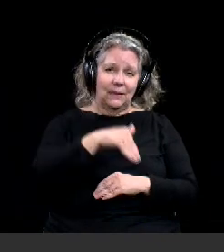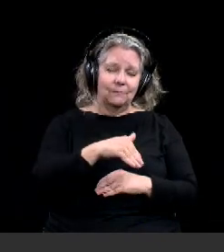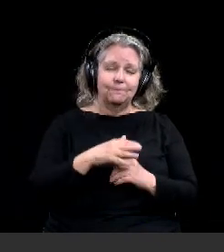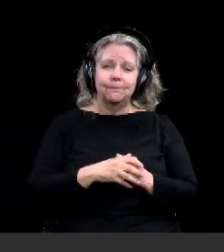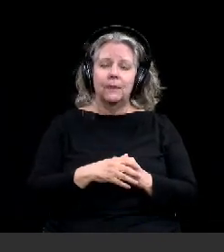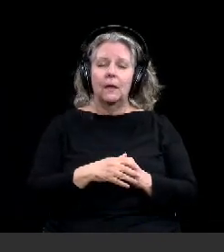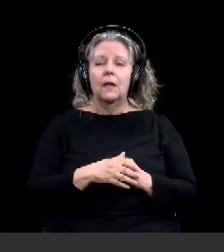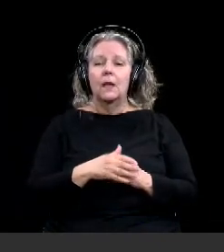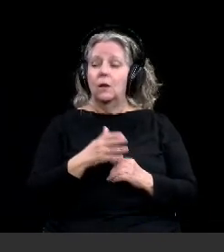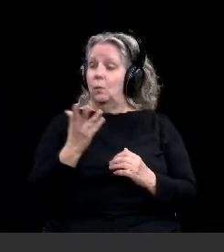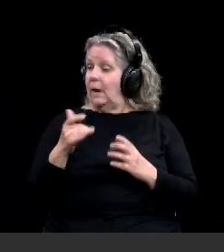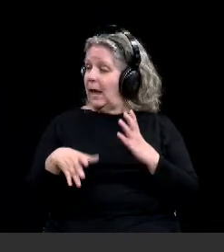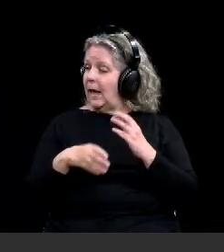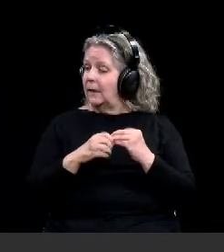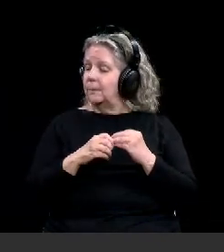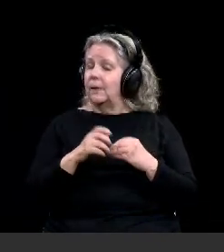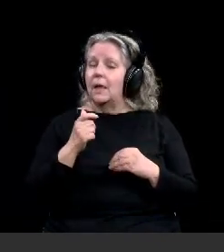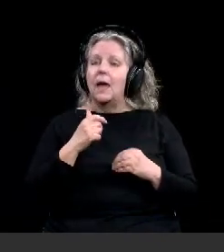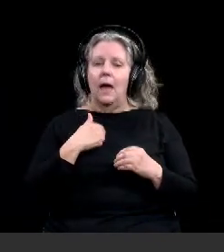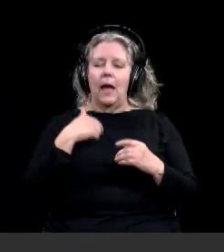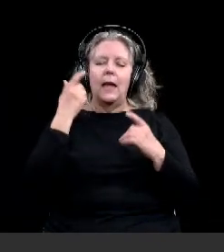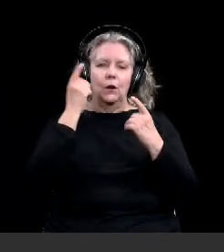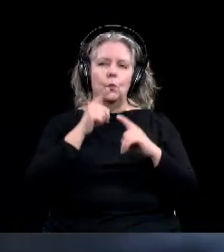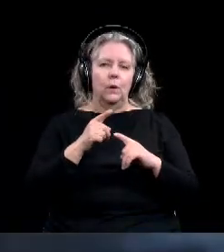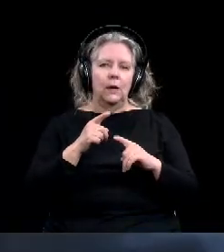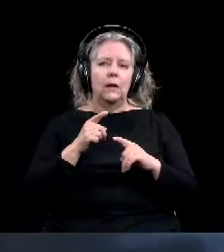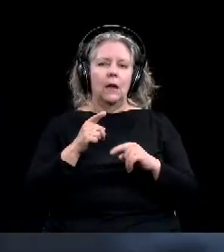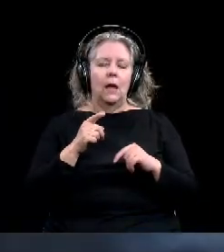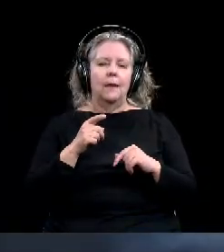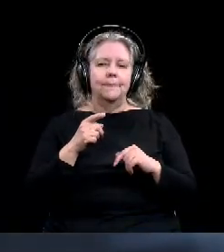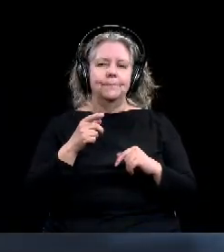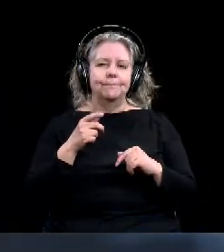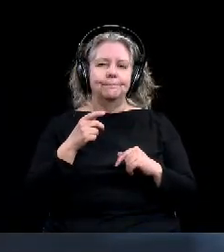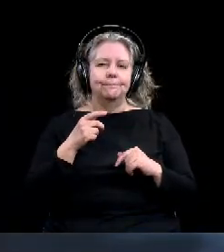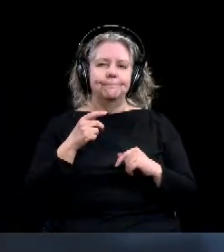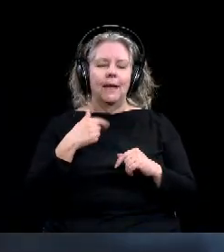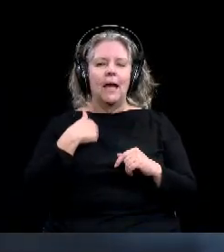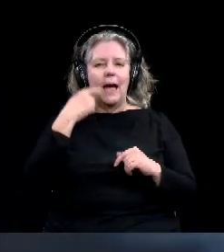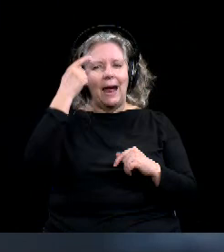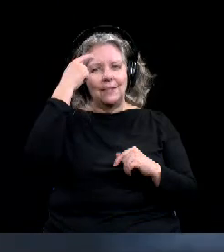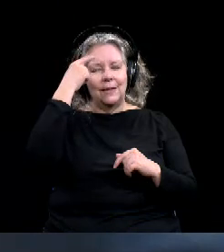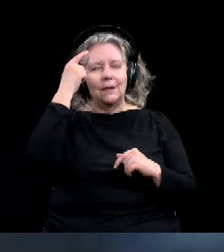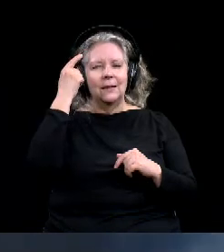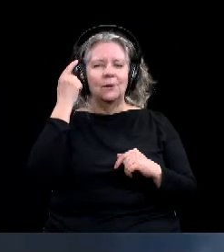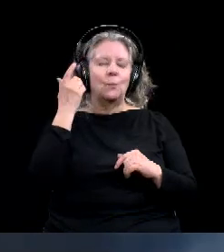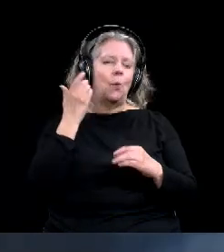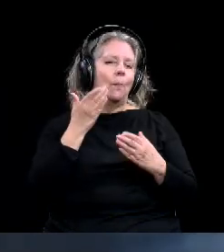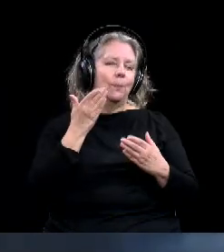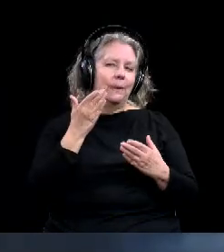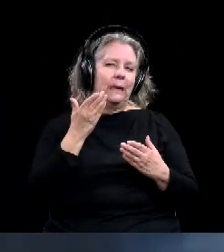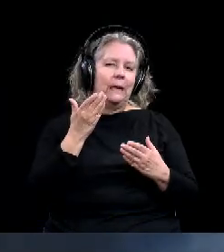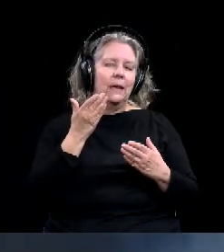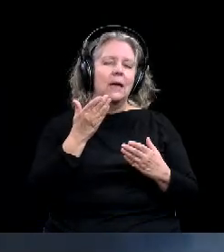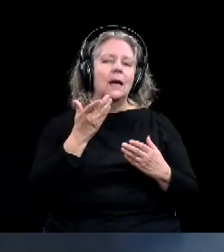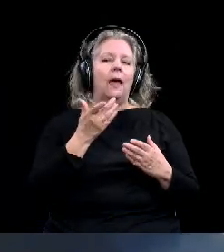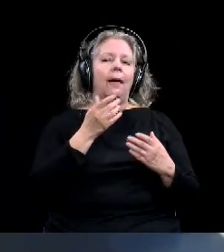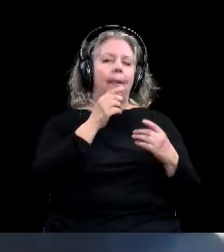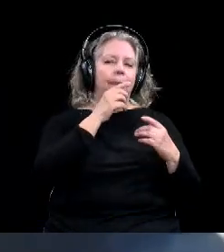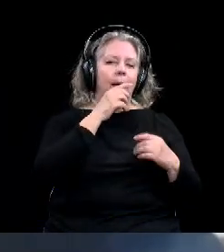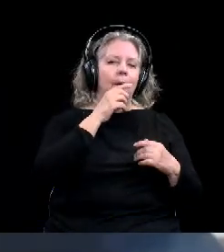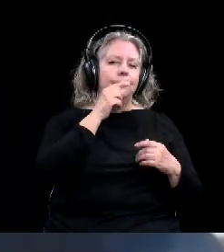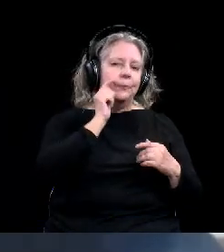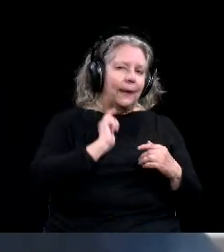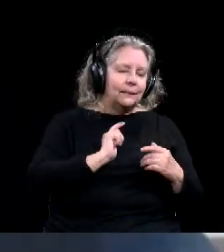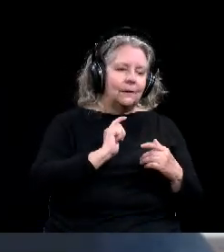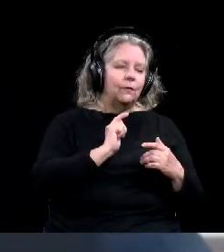out from the Thanksgiving and Christmas holidays where folks were gathered. And as we've gotten out now a